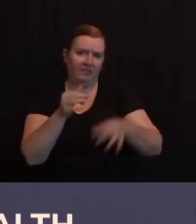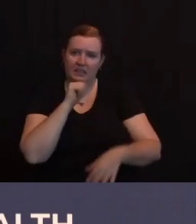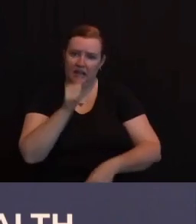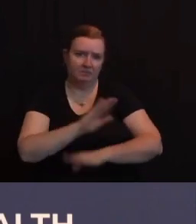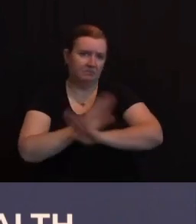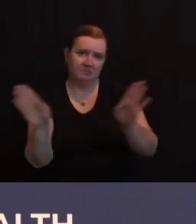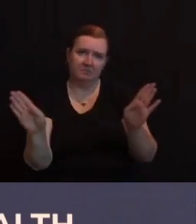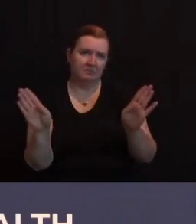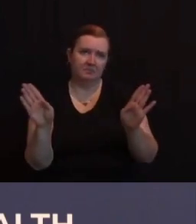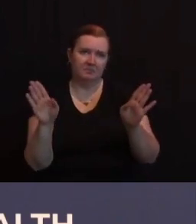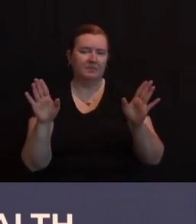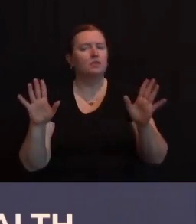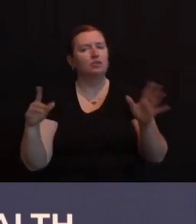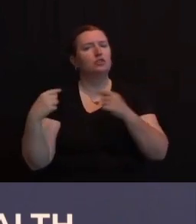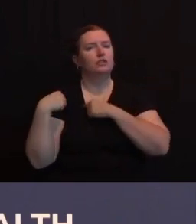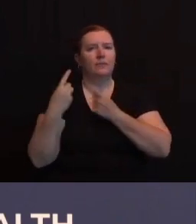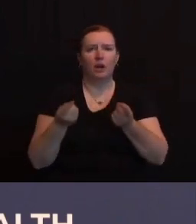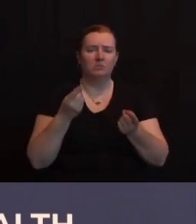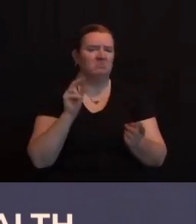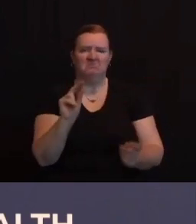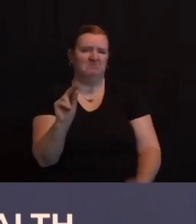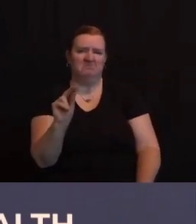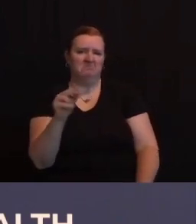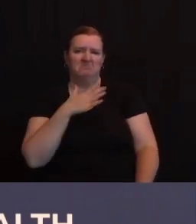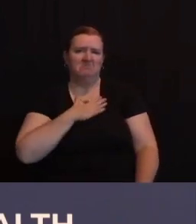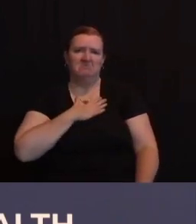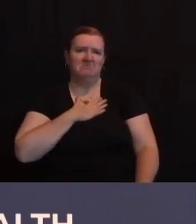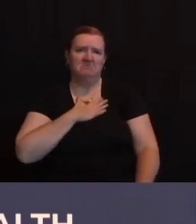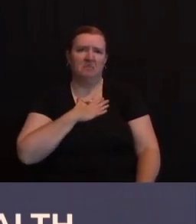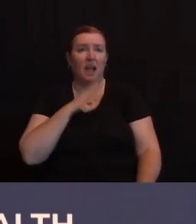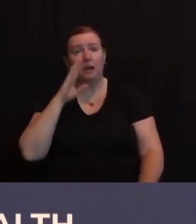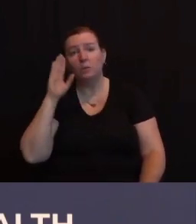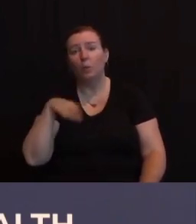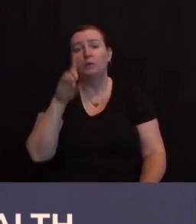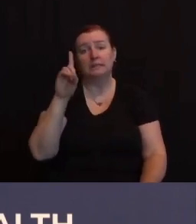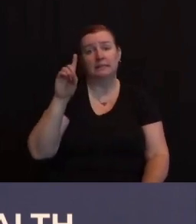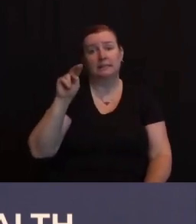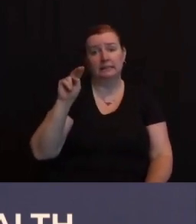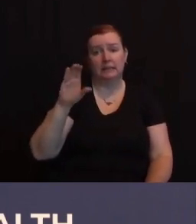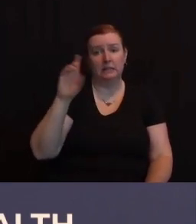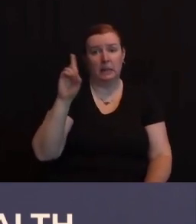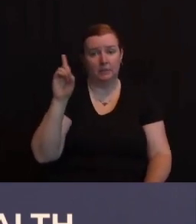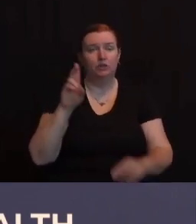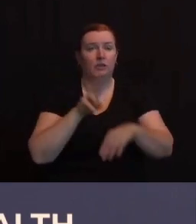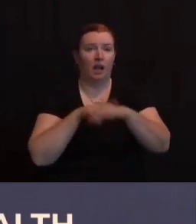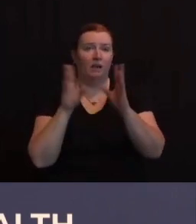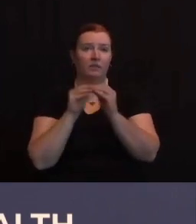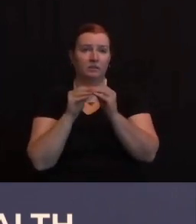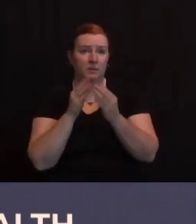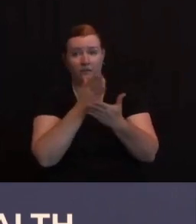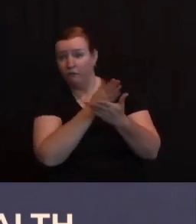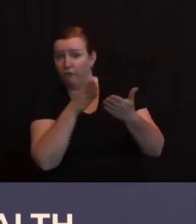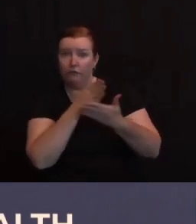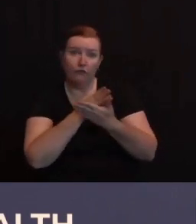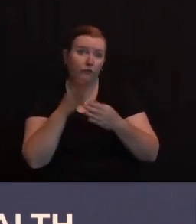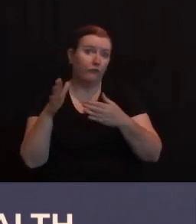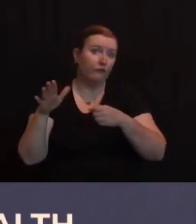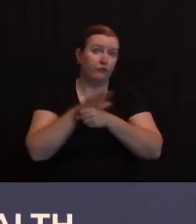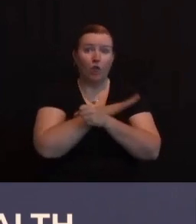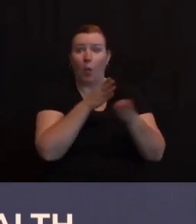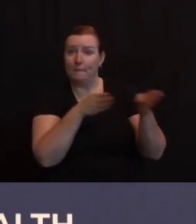right now. Although very excited, and I know the DNC has not put their plans out completely, but based on what we know, it should be an